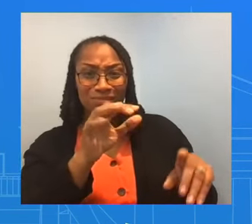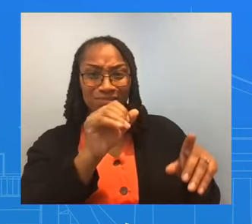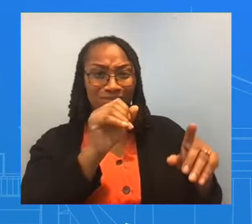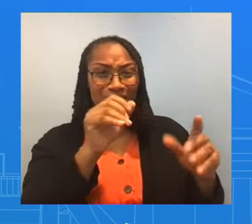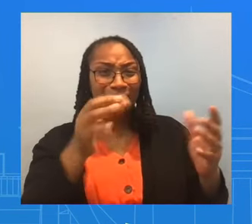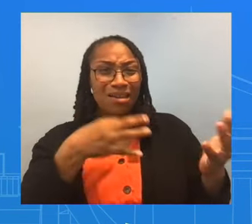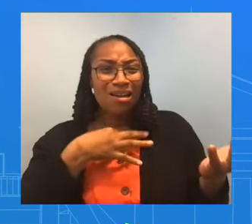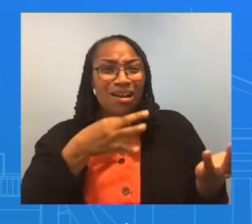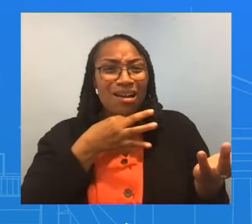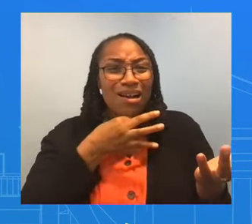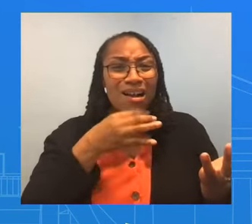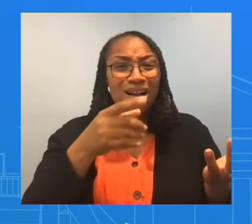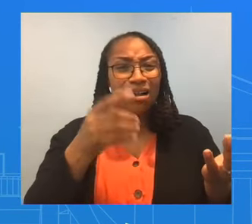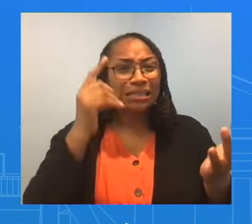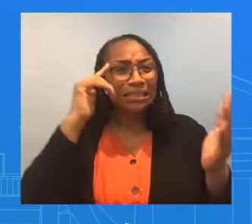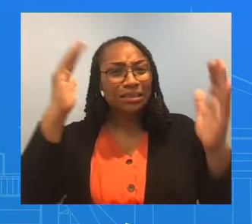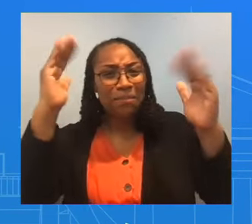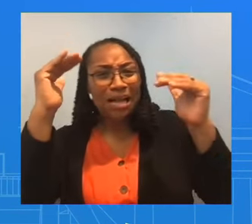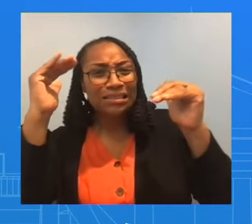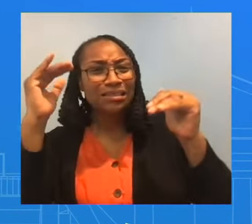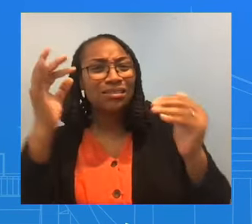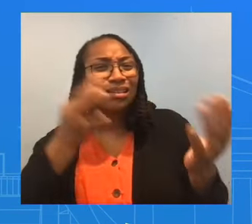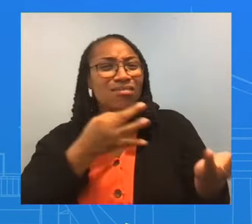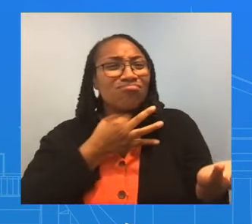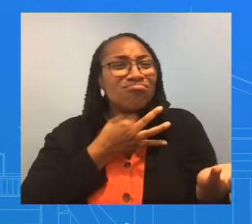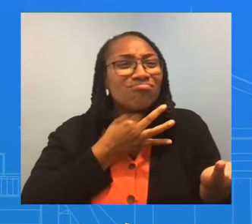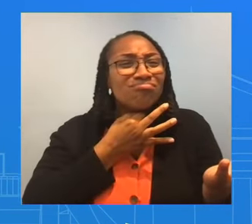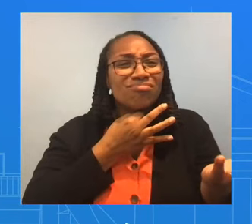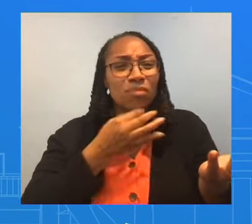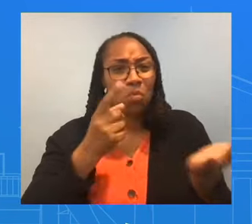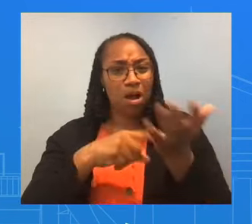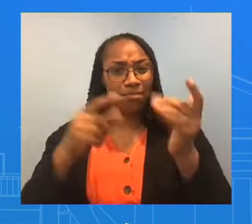know it's coming out tomorrow. Certainly not going to,